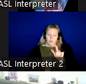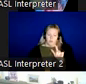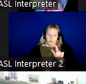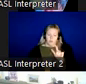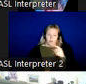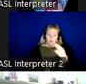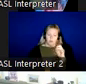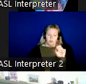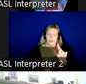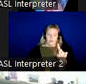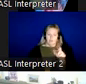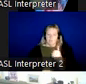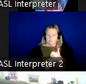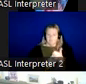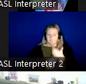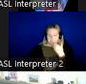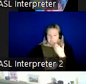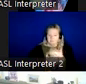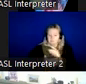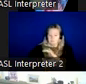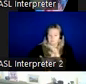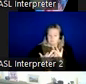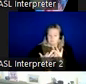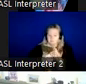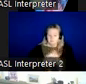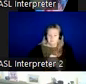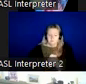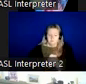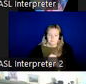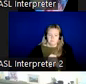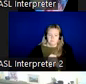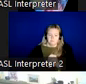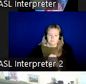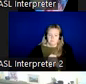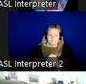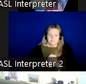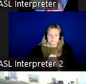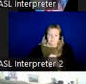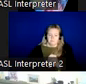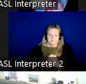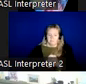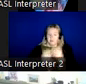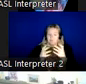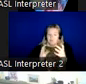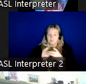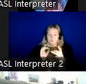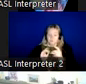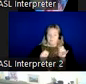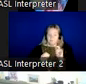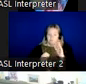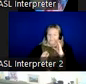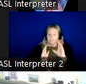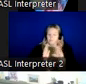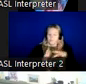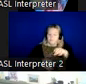great contact as well. And like I've noticed, I've already said this, but the photos included in the